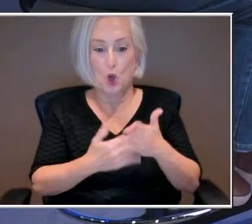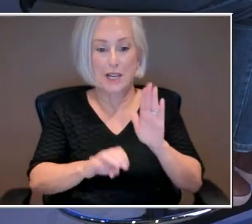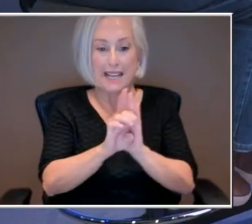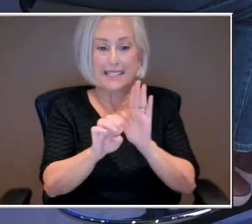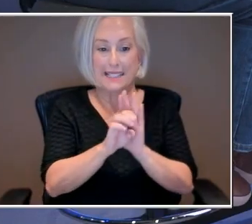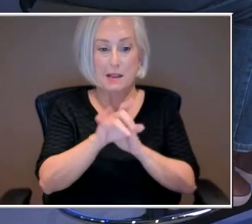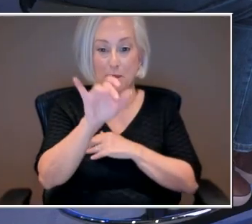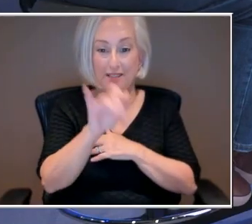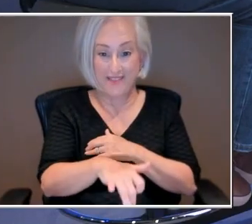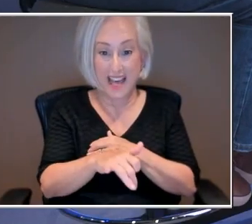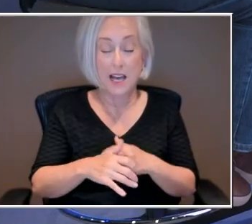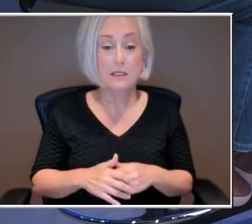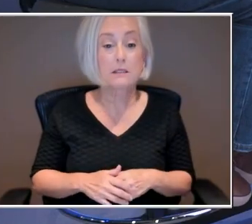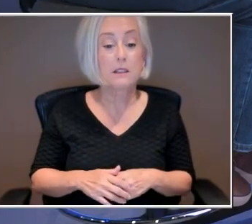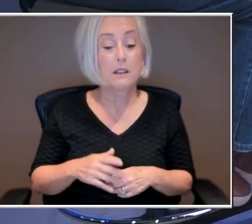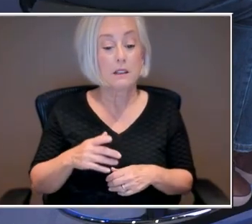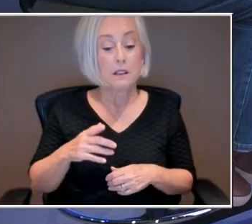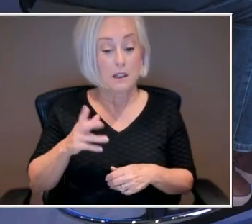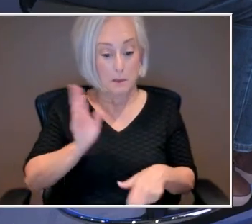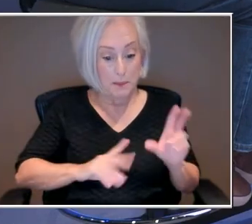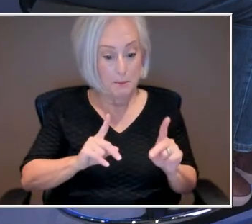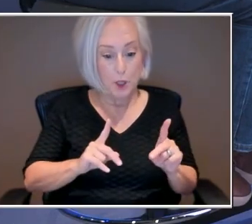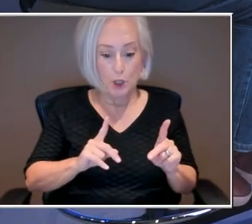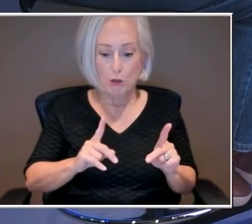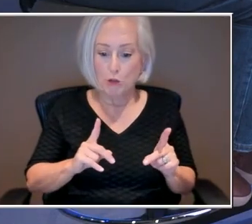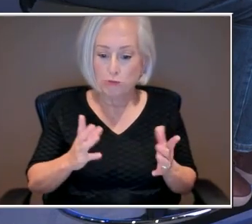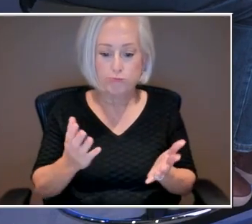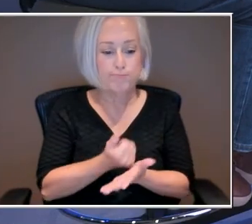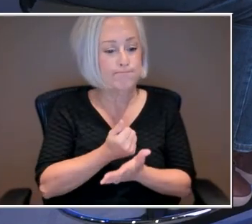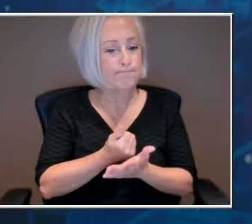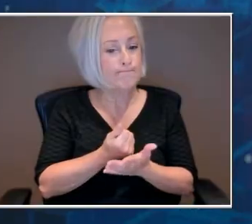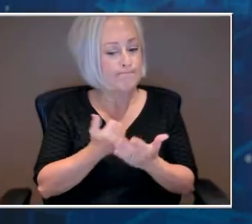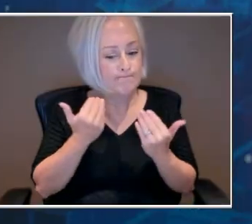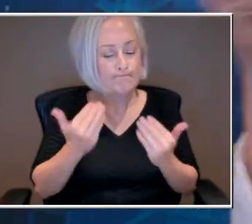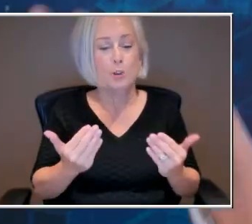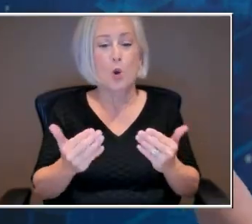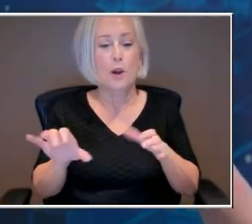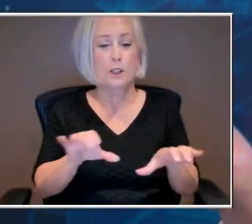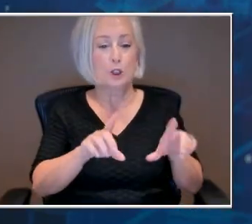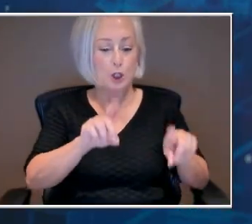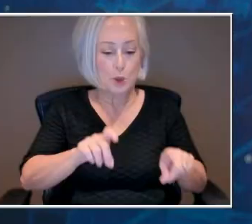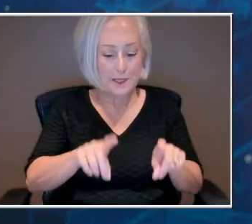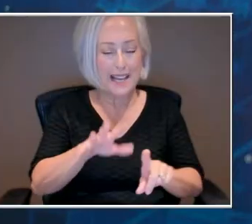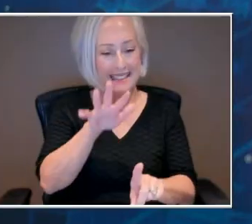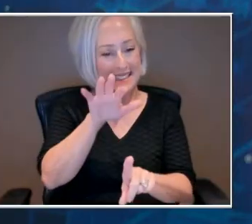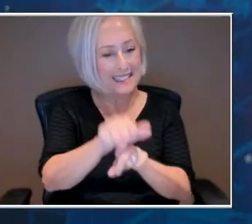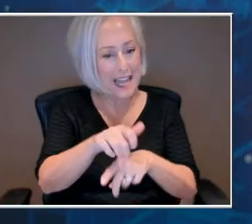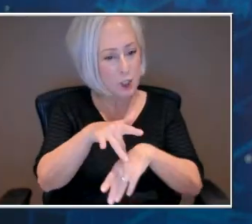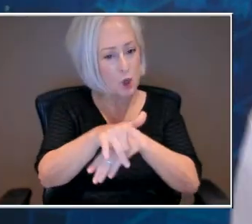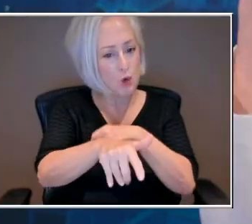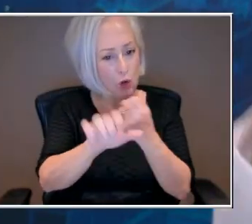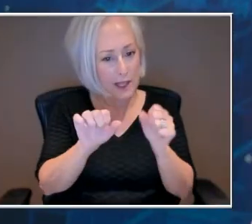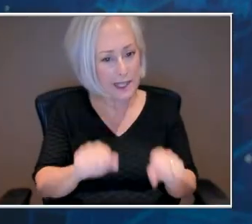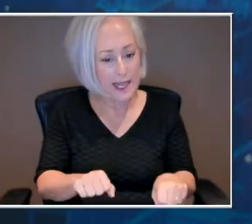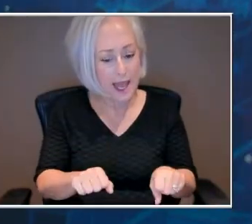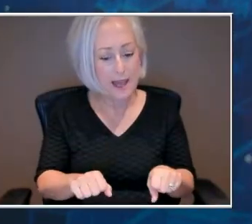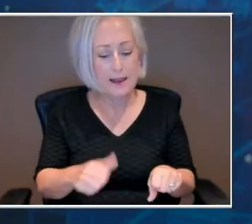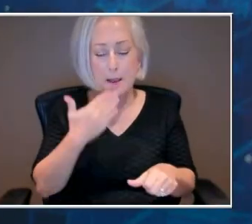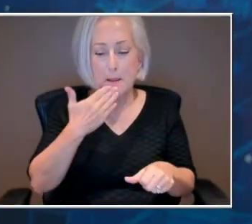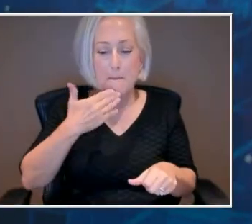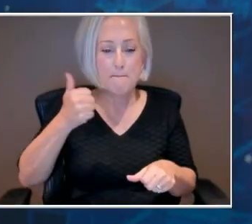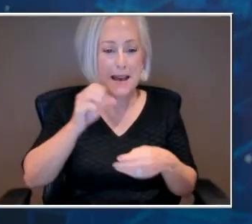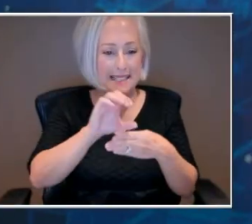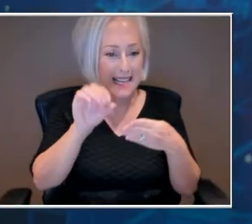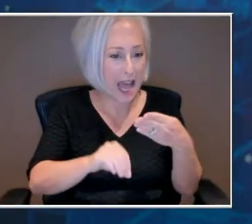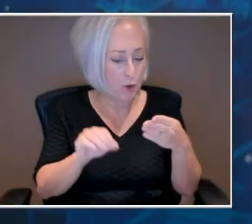who are proactive cannot always prevent things, but we can catch things early. We can have absolutely the best outcomes, best